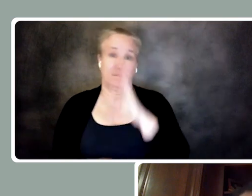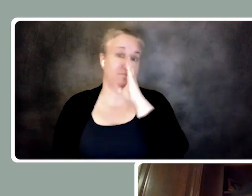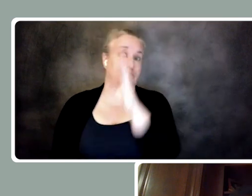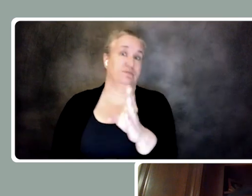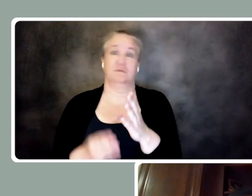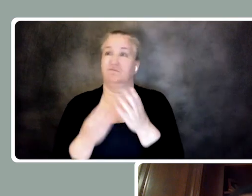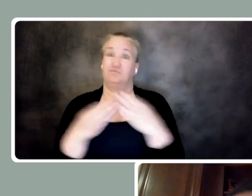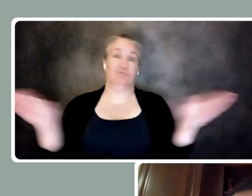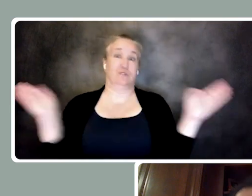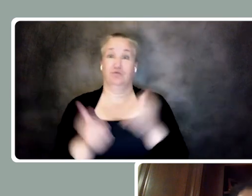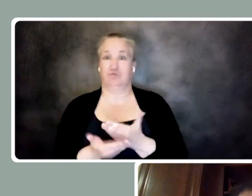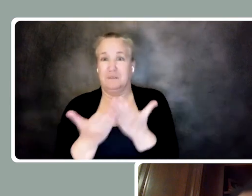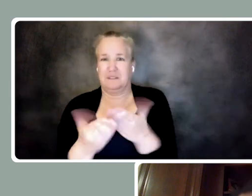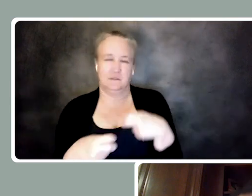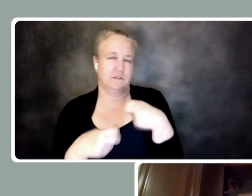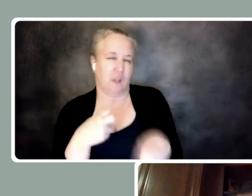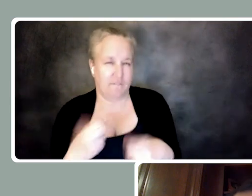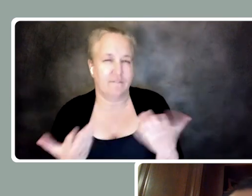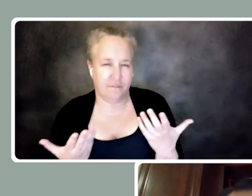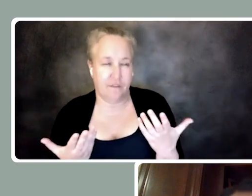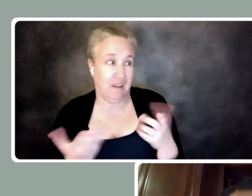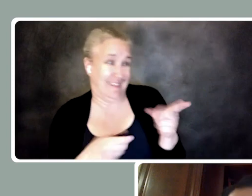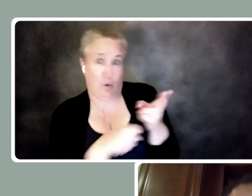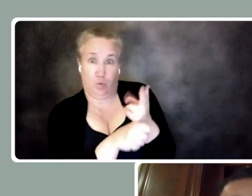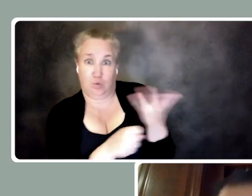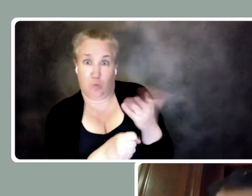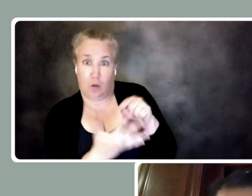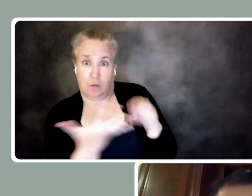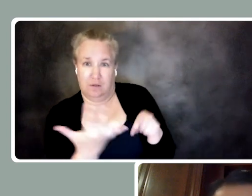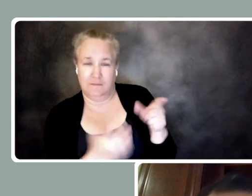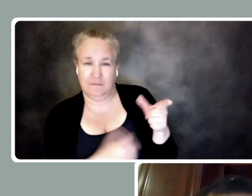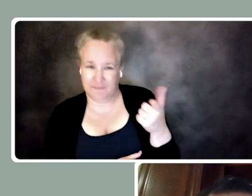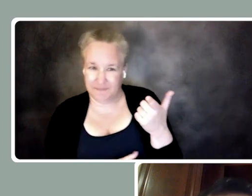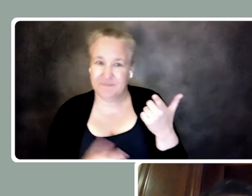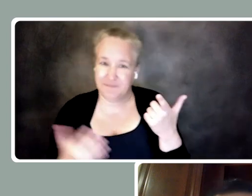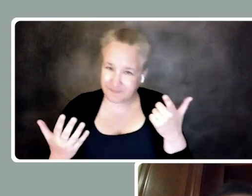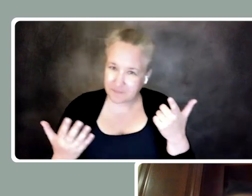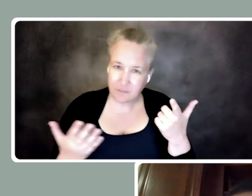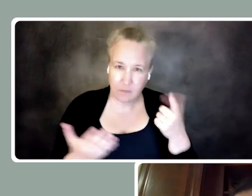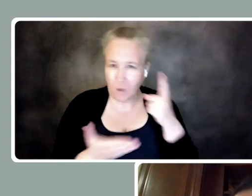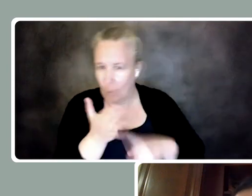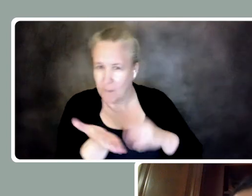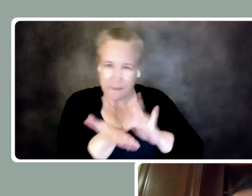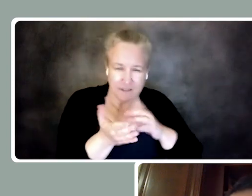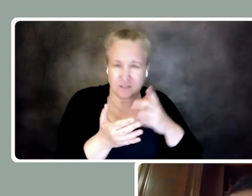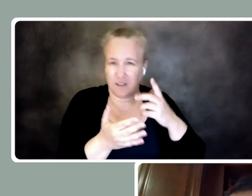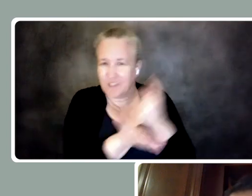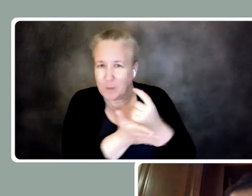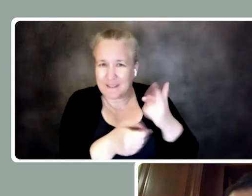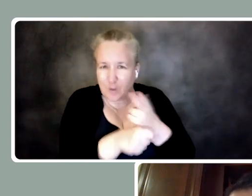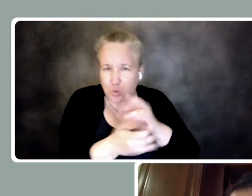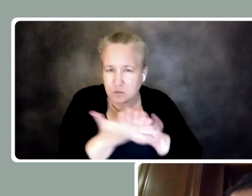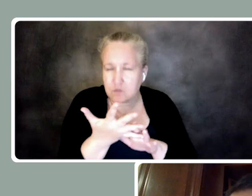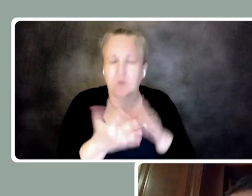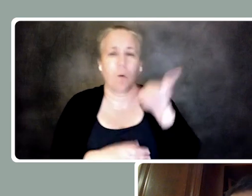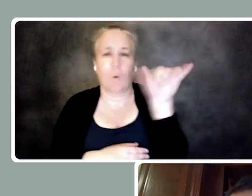to what are they using. Are they using an aromatase inhibitor to induce, and then I think it also actually